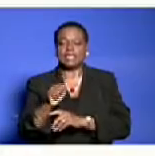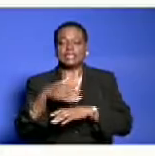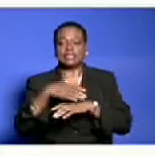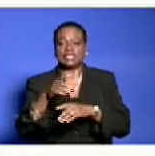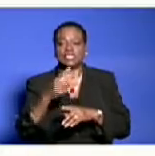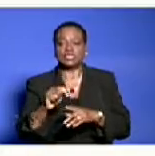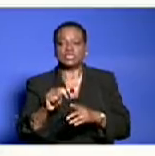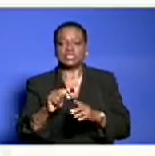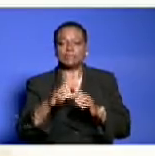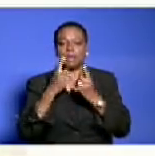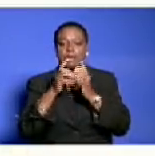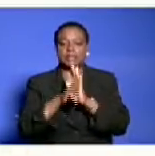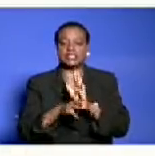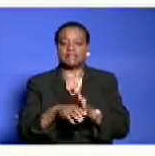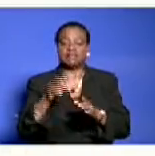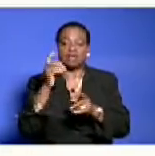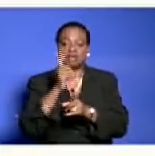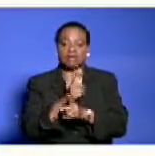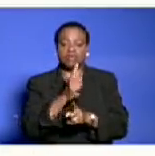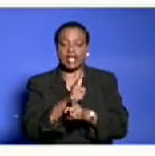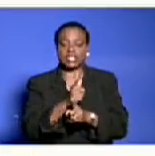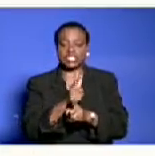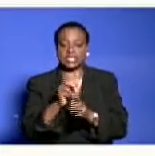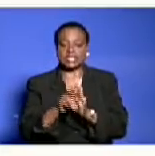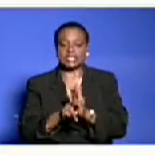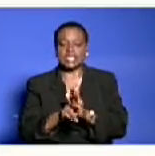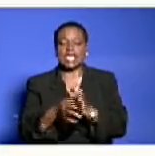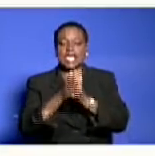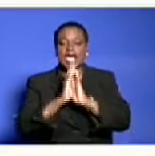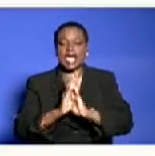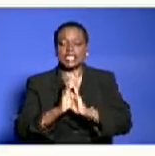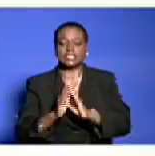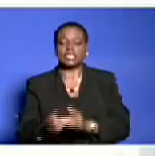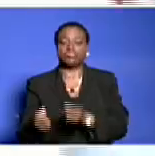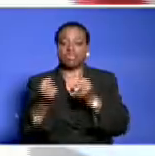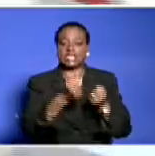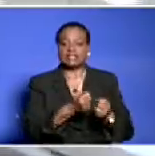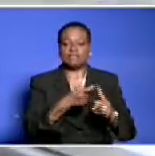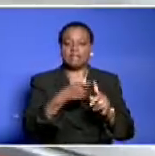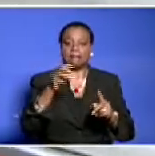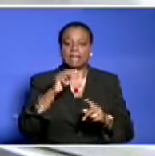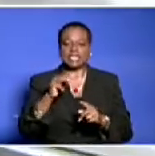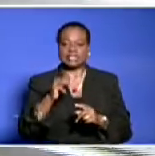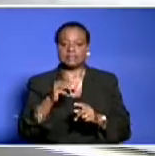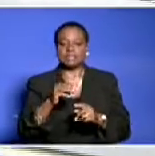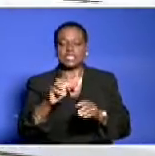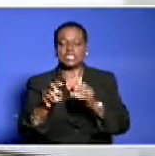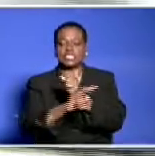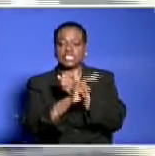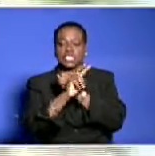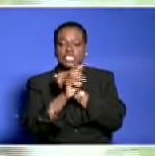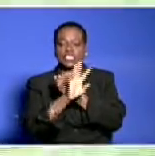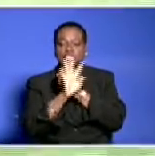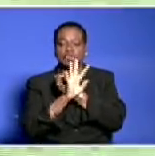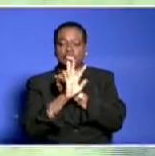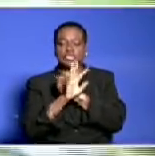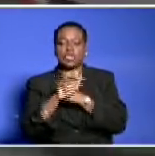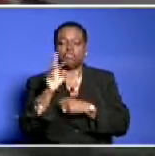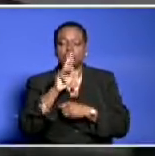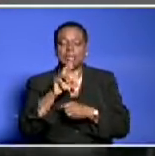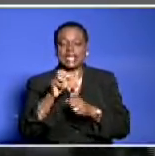Bahamas Department of Corrections, Taylor requested a transfer from maximum security to the remand center, calling the